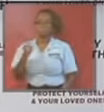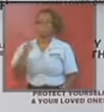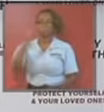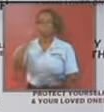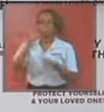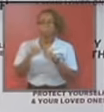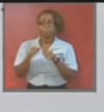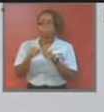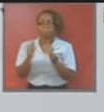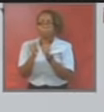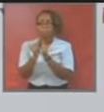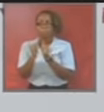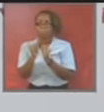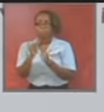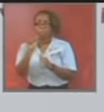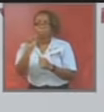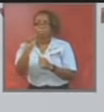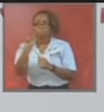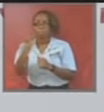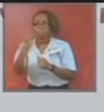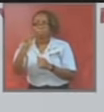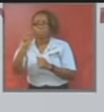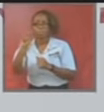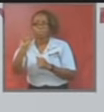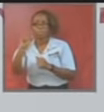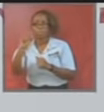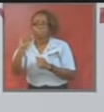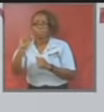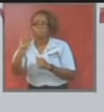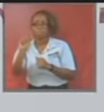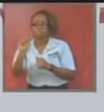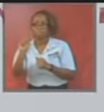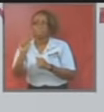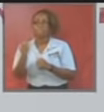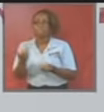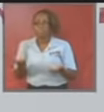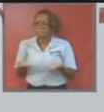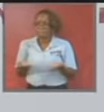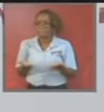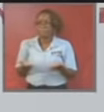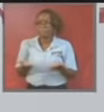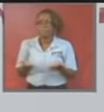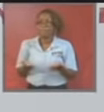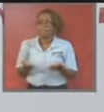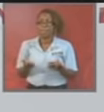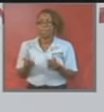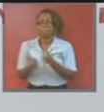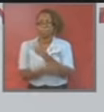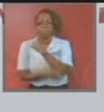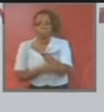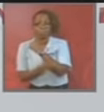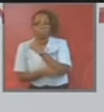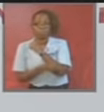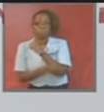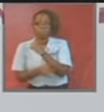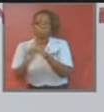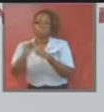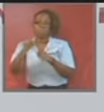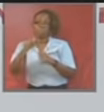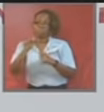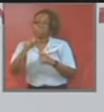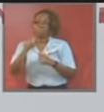country. They're undergoing a process of validation. PAHO has contracted a consultant to do that